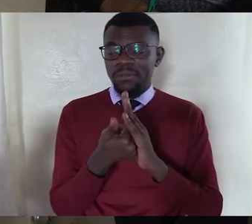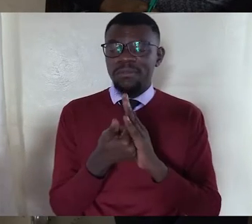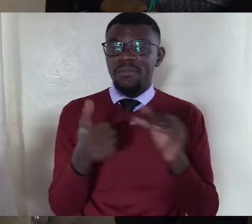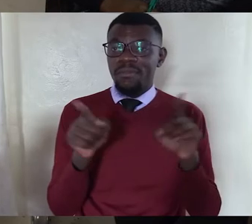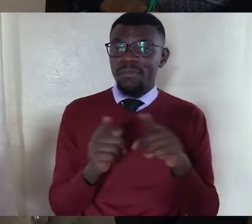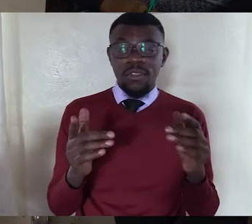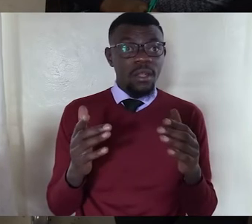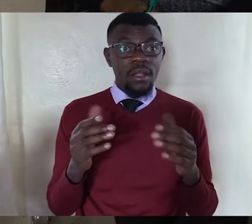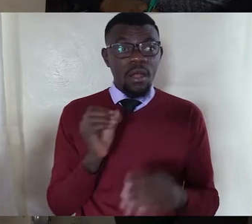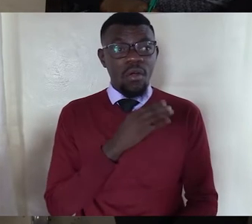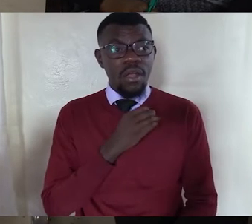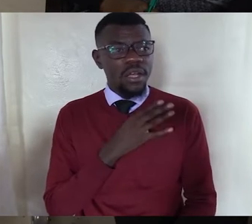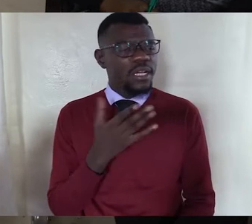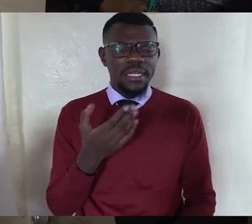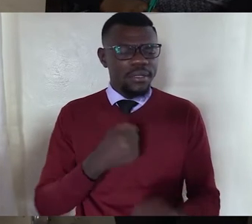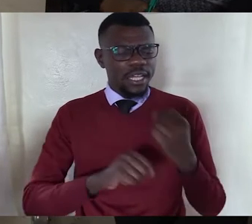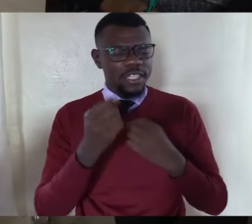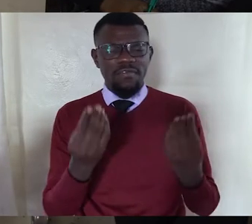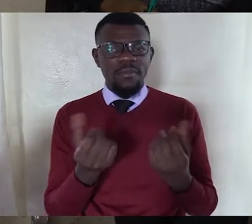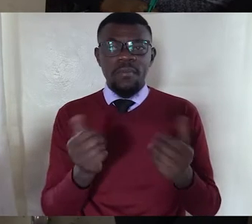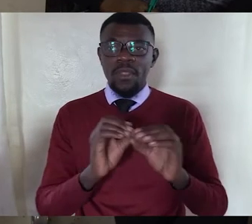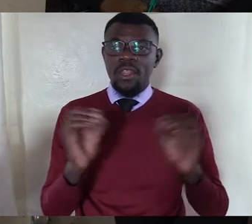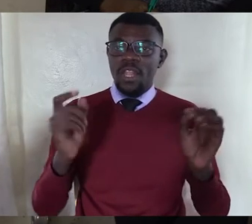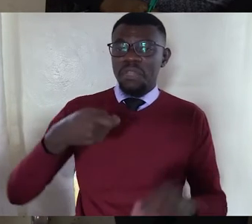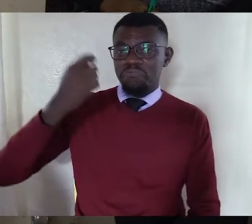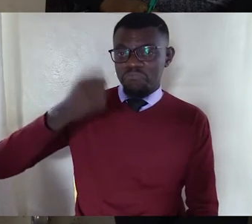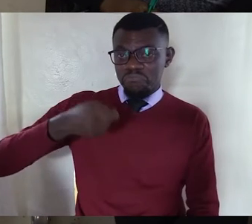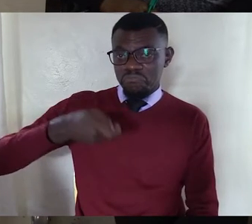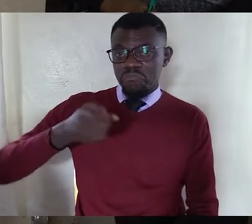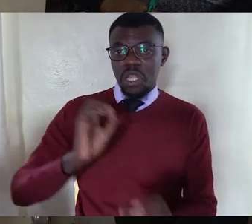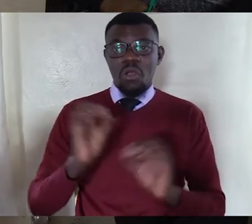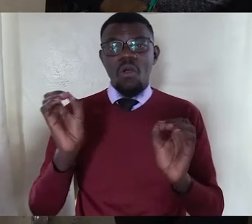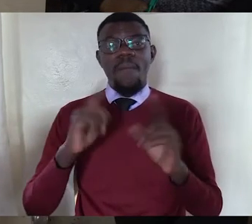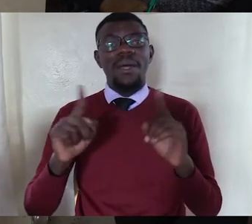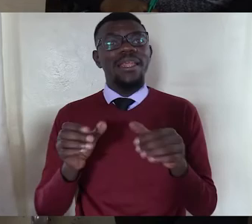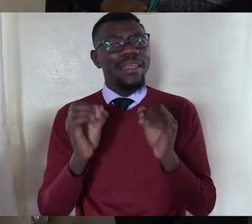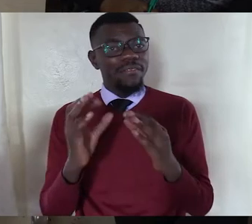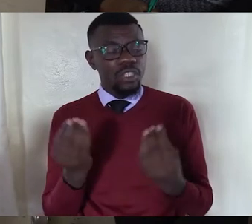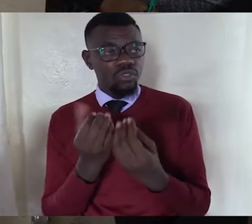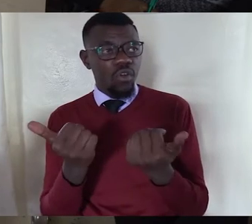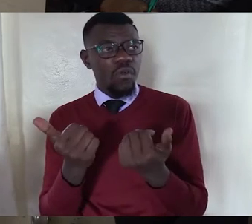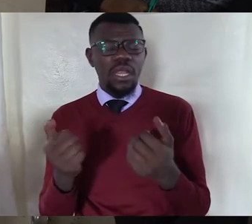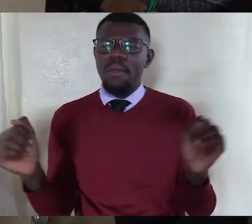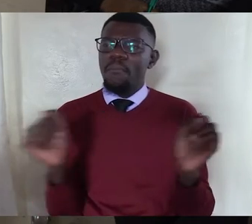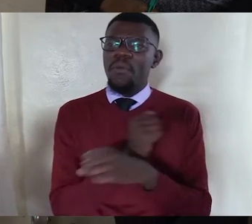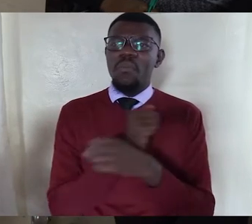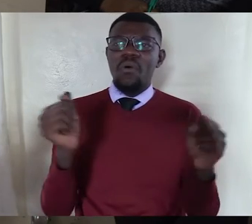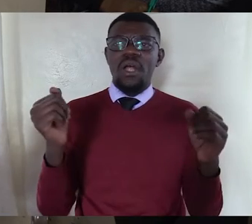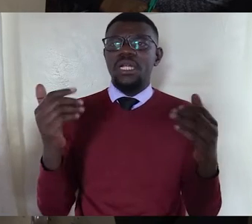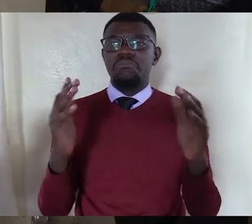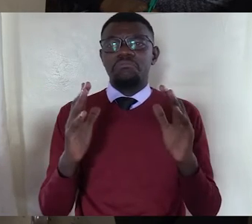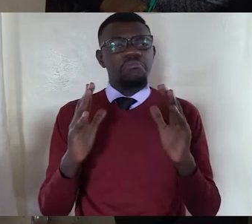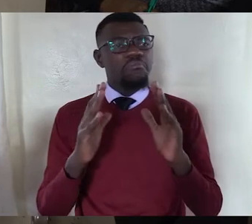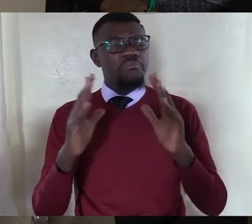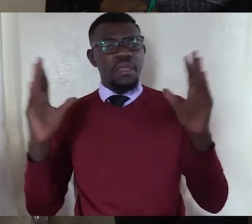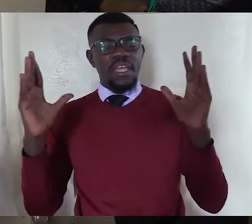those complaints are cases of inaction. But we believe that if we can handle even those small complaints, then we're not even going to get to a place where we deal